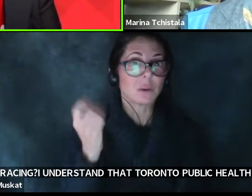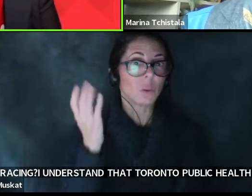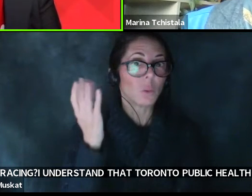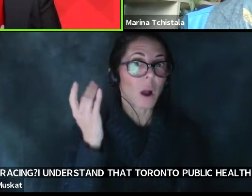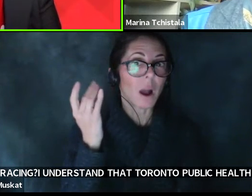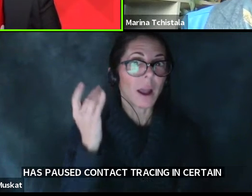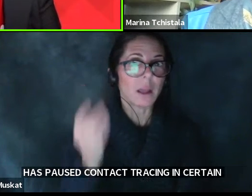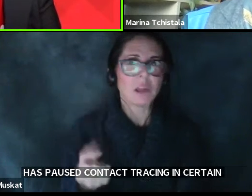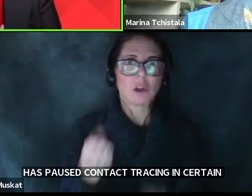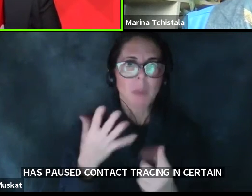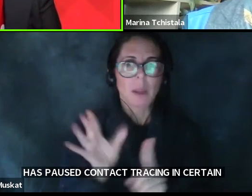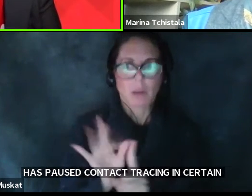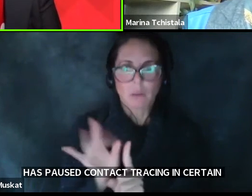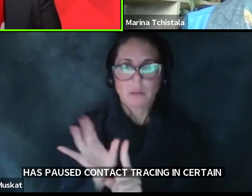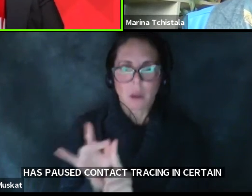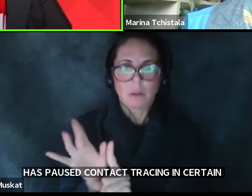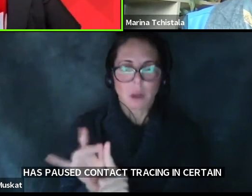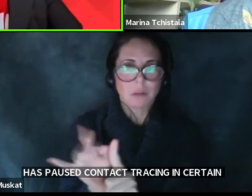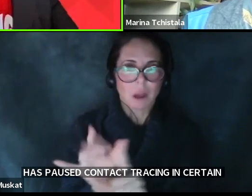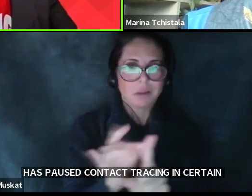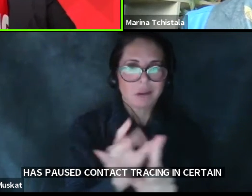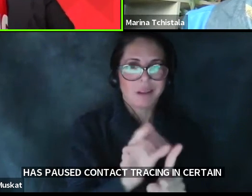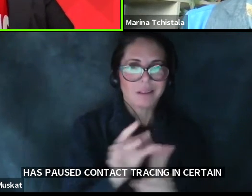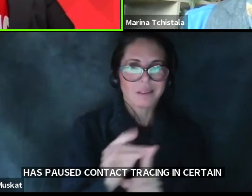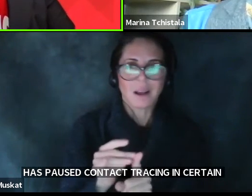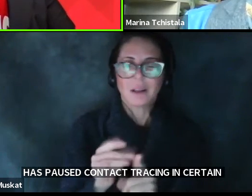of contacts from positive cases.